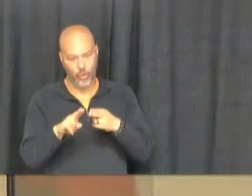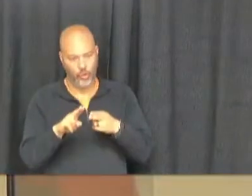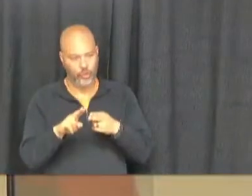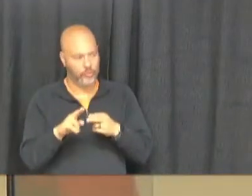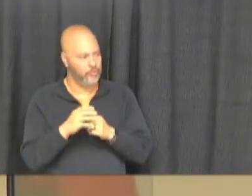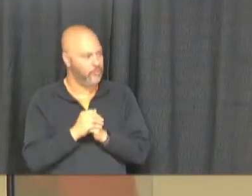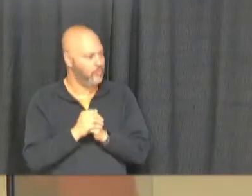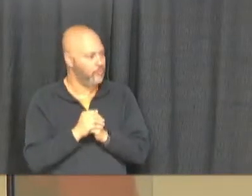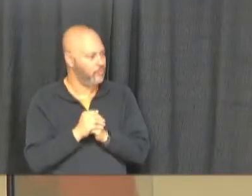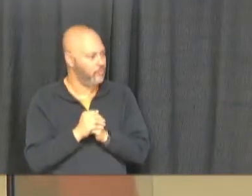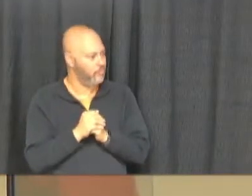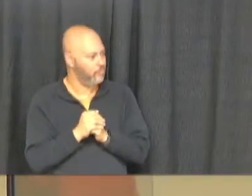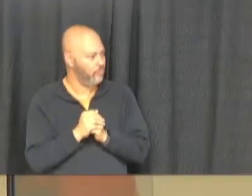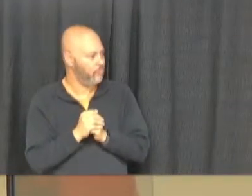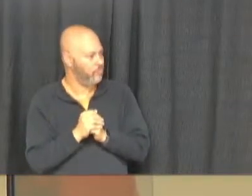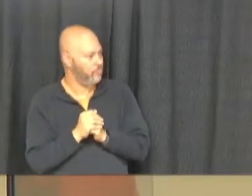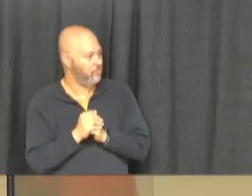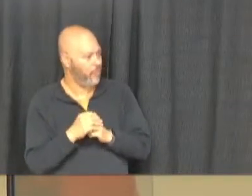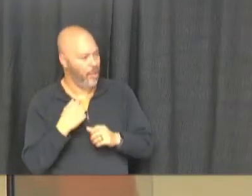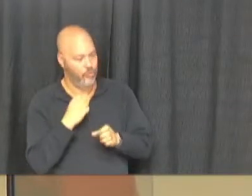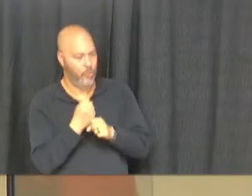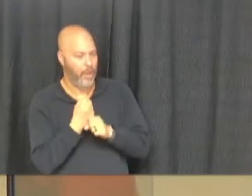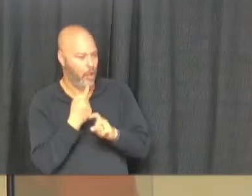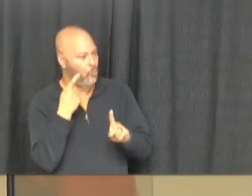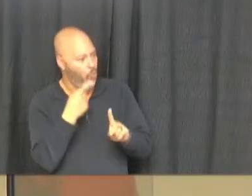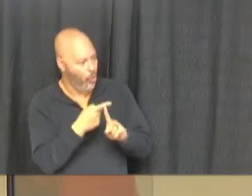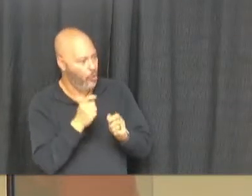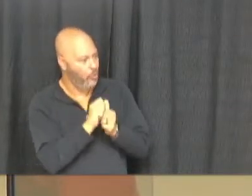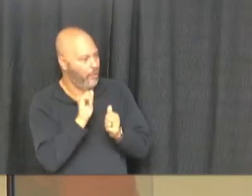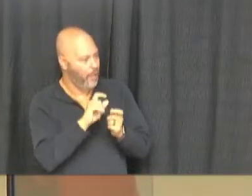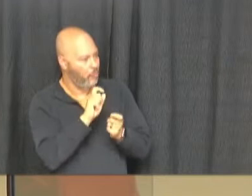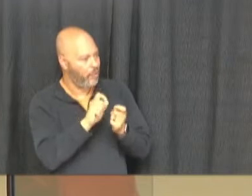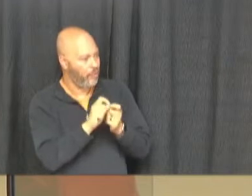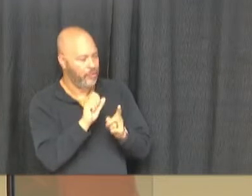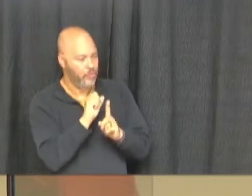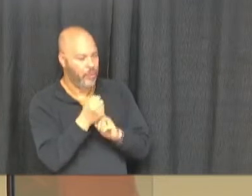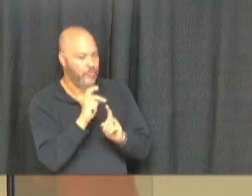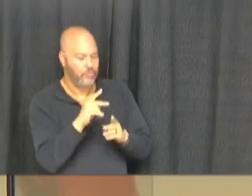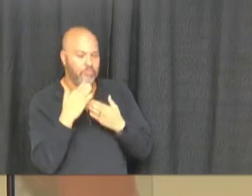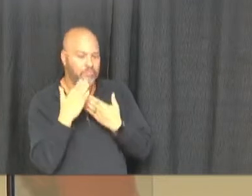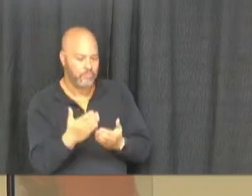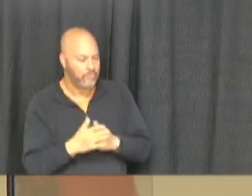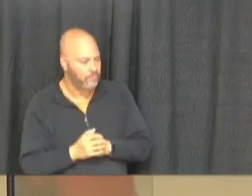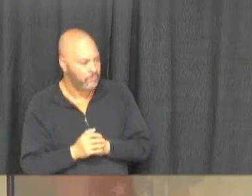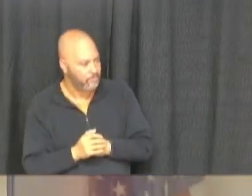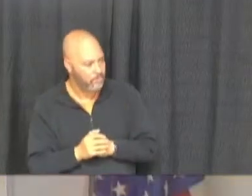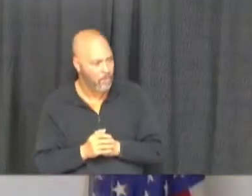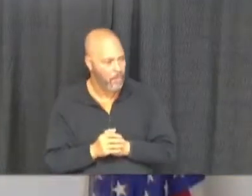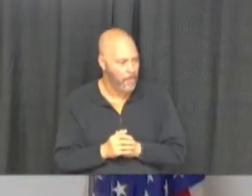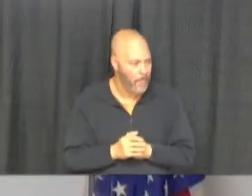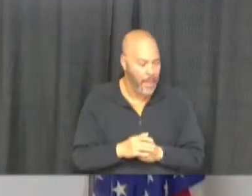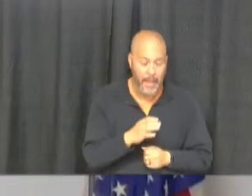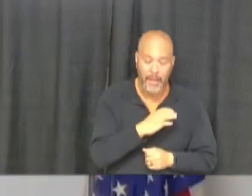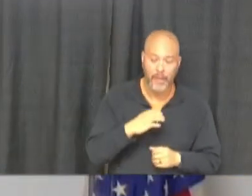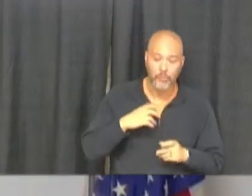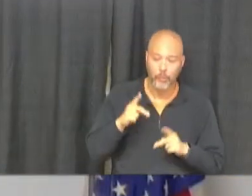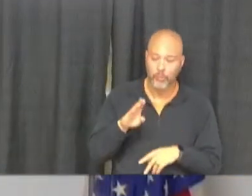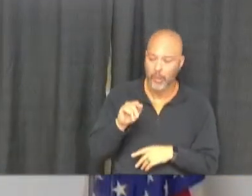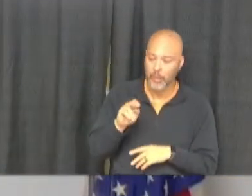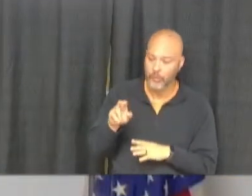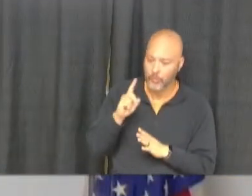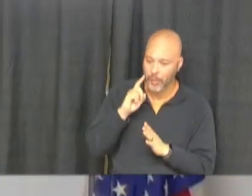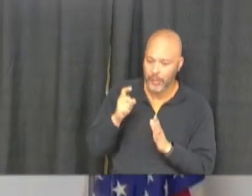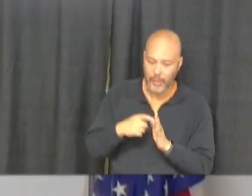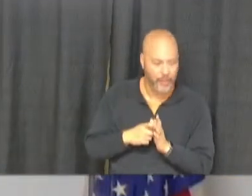the recap of the story, but I was just trying to make a point with that particular case. So thank you very much, sir. Yes, Mayor. Councilperson Butler, you're